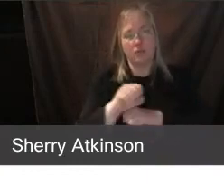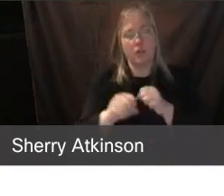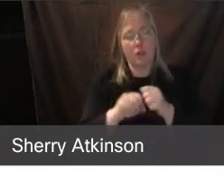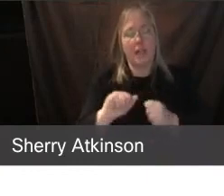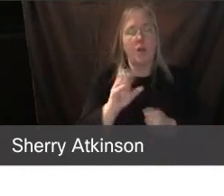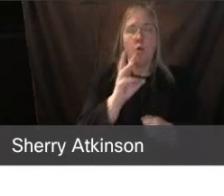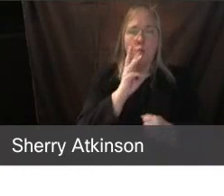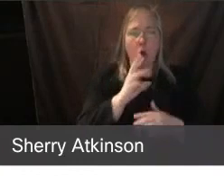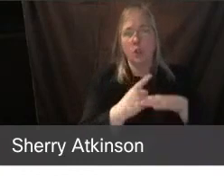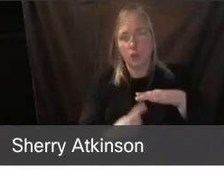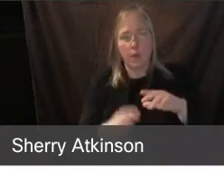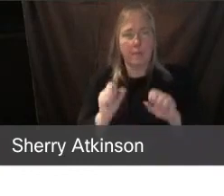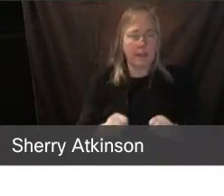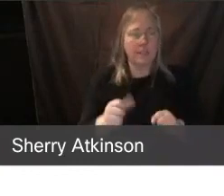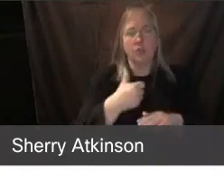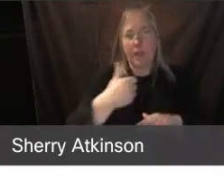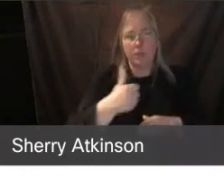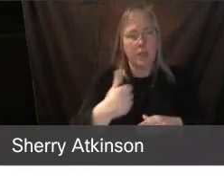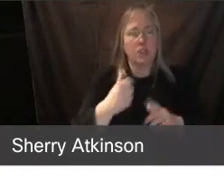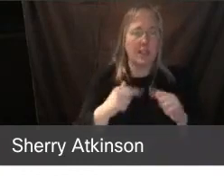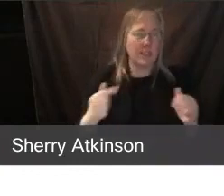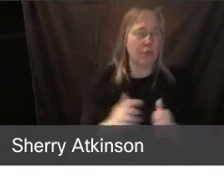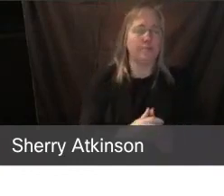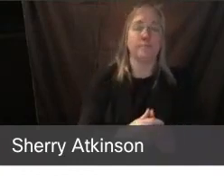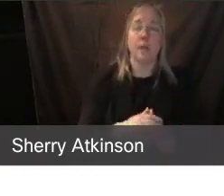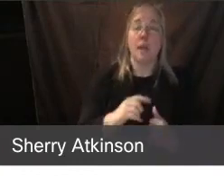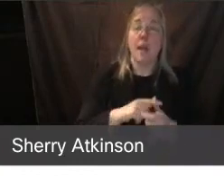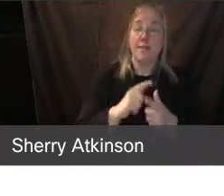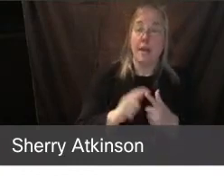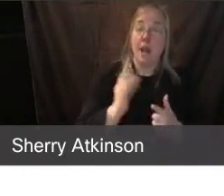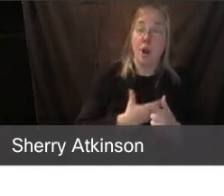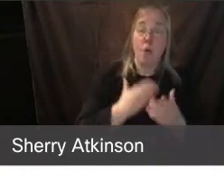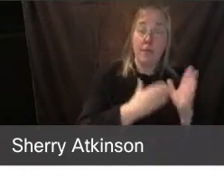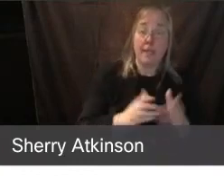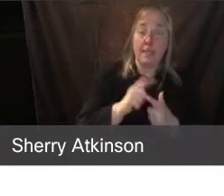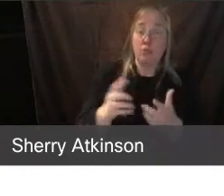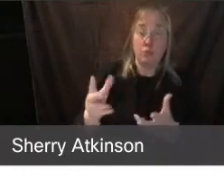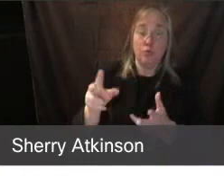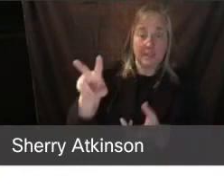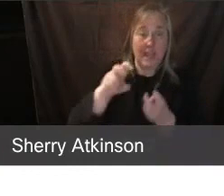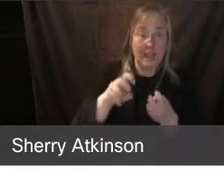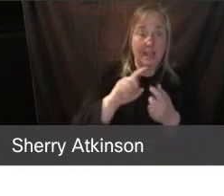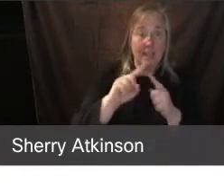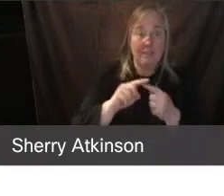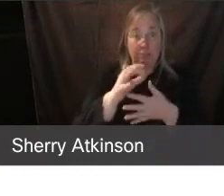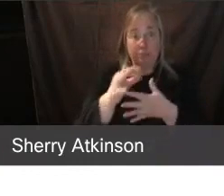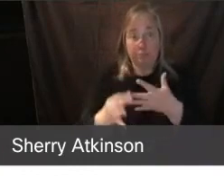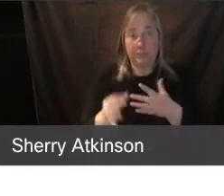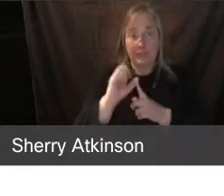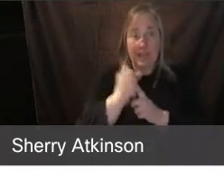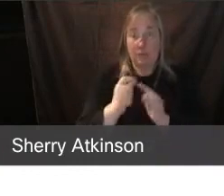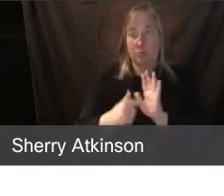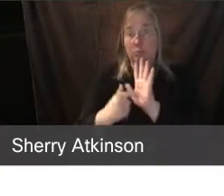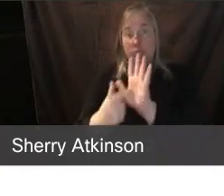et cetera. And then our plan will be to take these different growth scenarios to the public